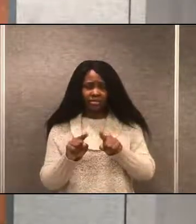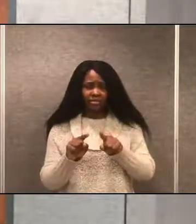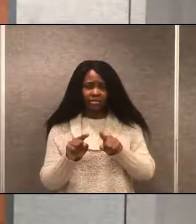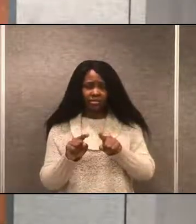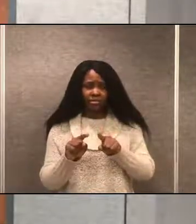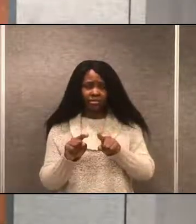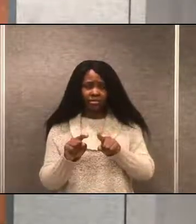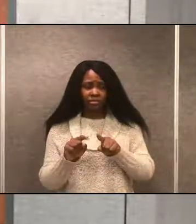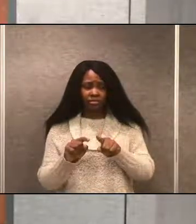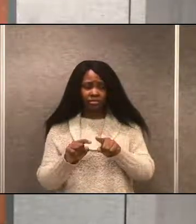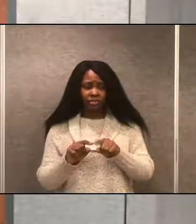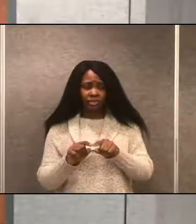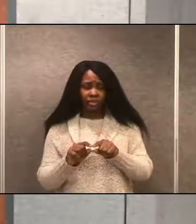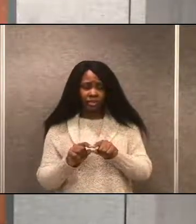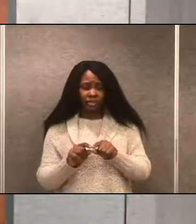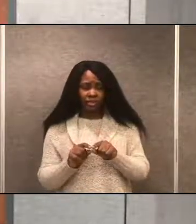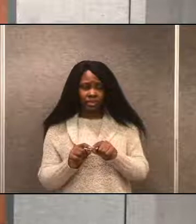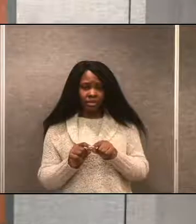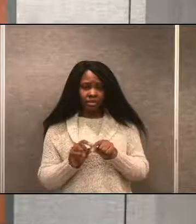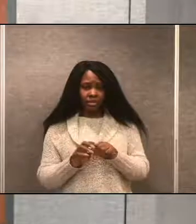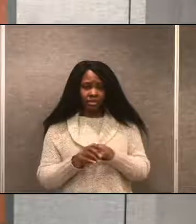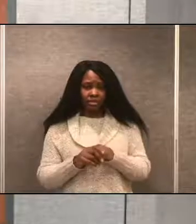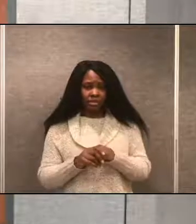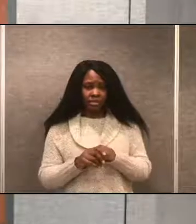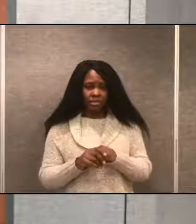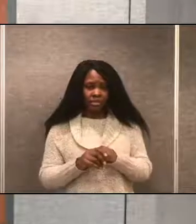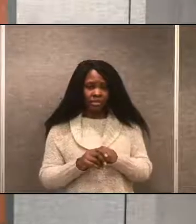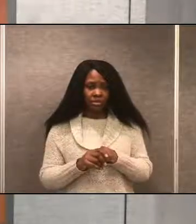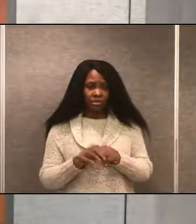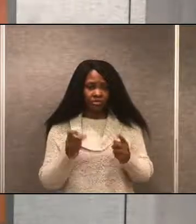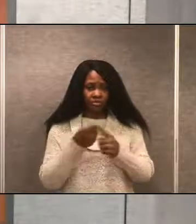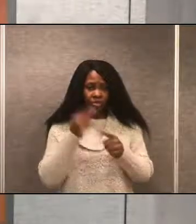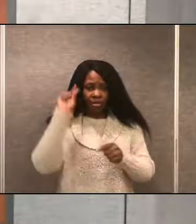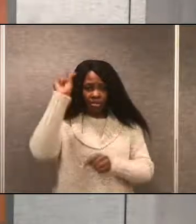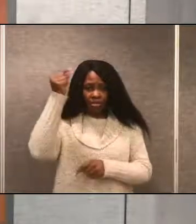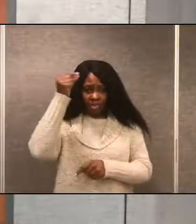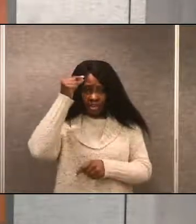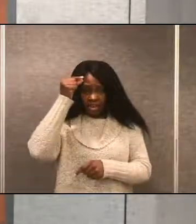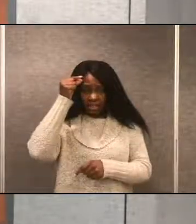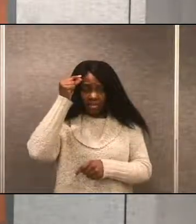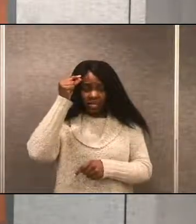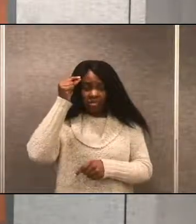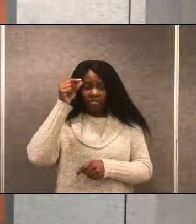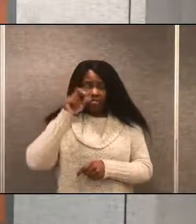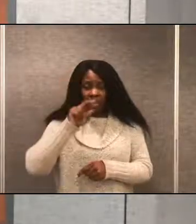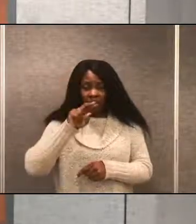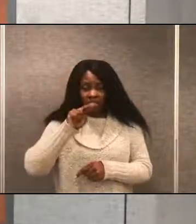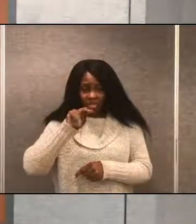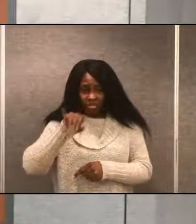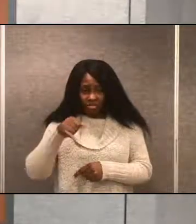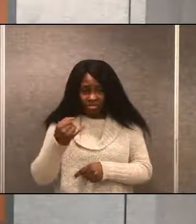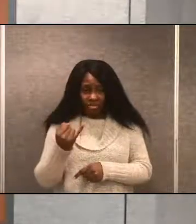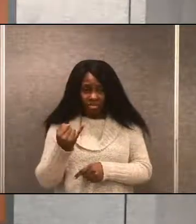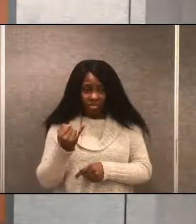Order 194 by the Executive Governor of New Jersey, Governor Murphy.